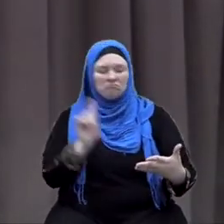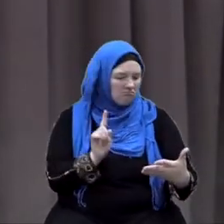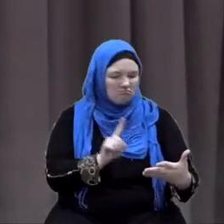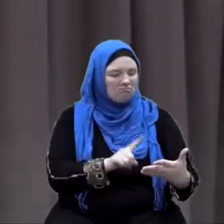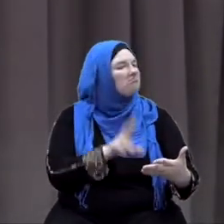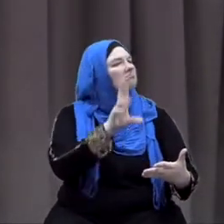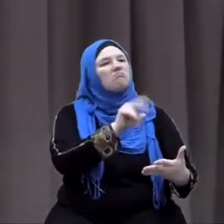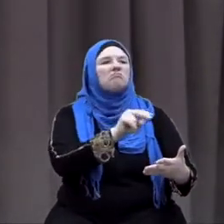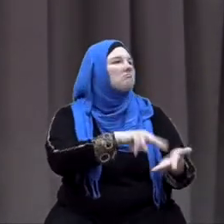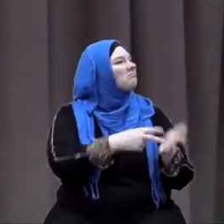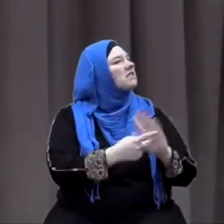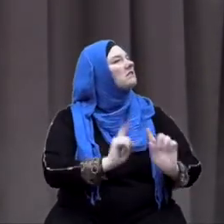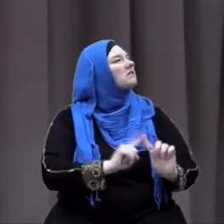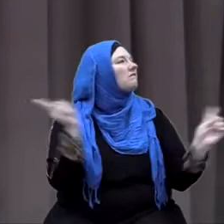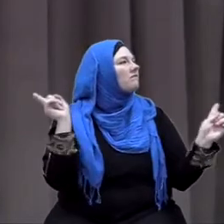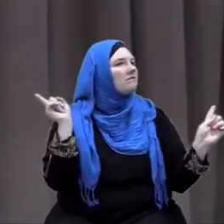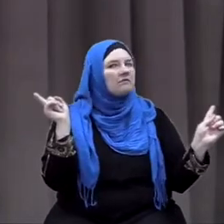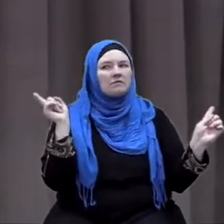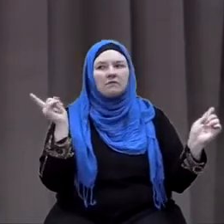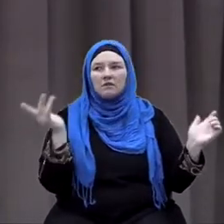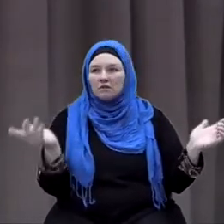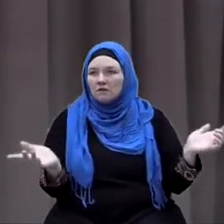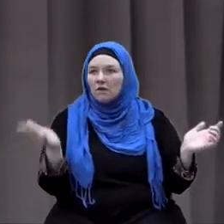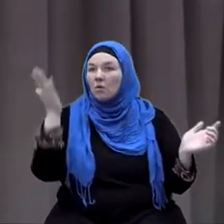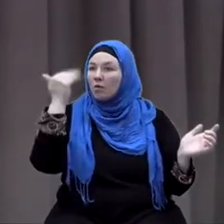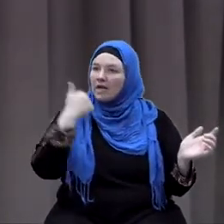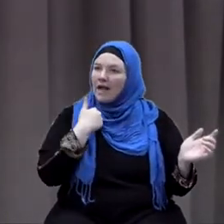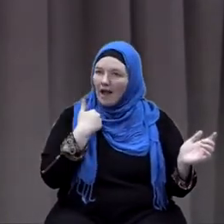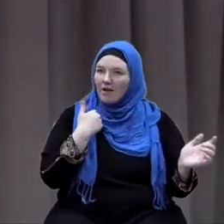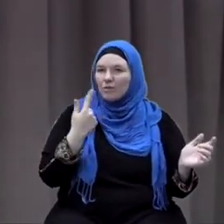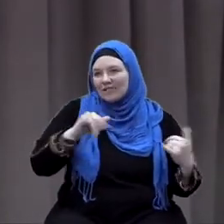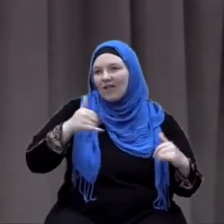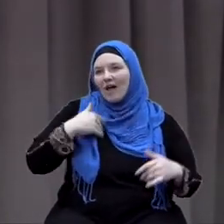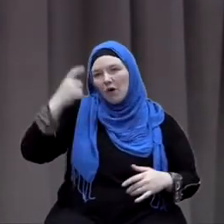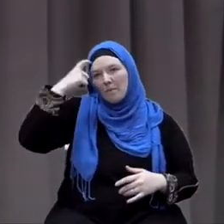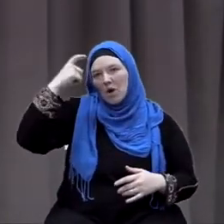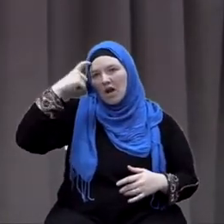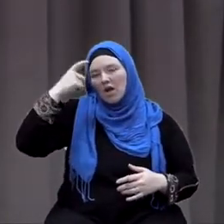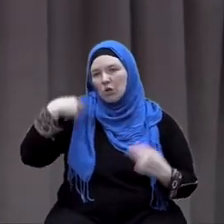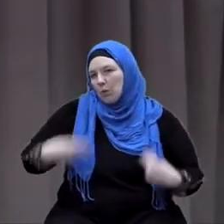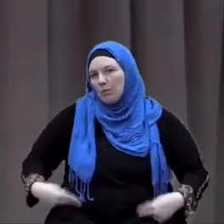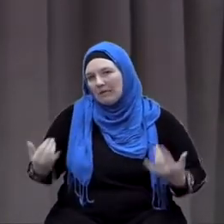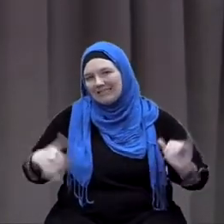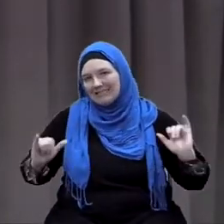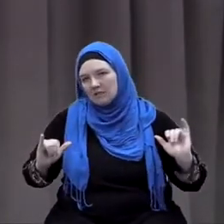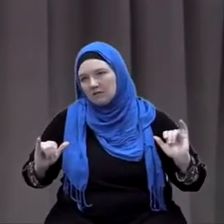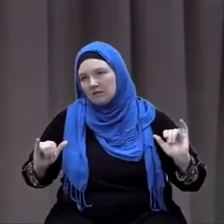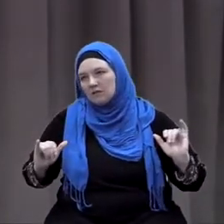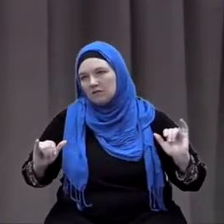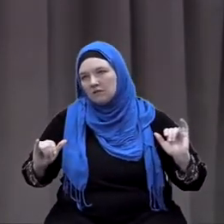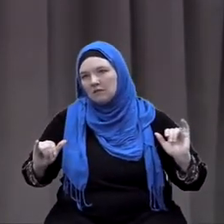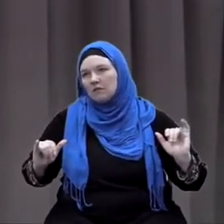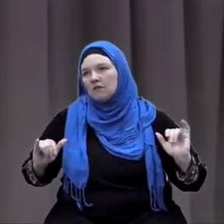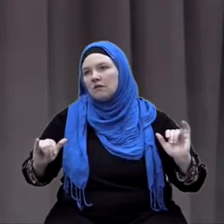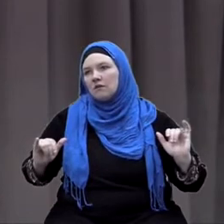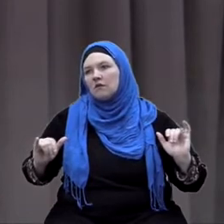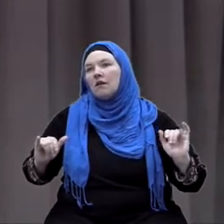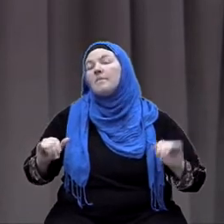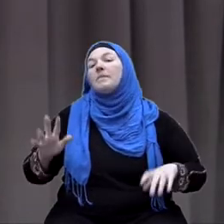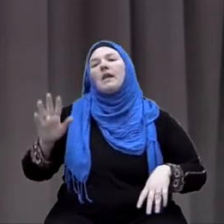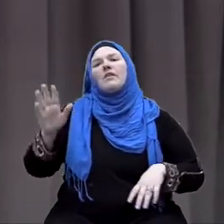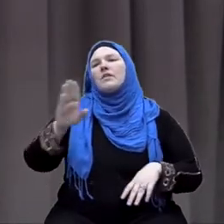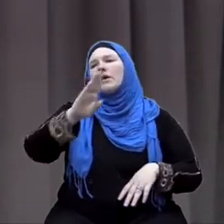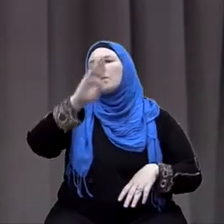not what it means, that's what it means, because we have our whims and desires. So there will never be time